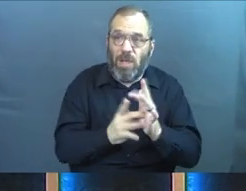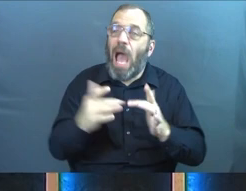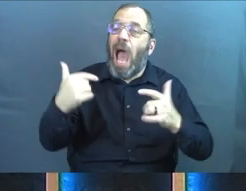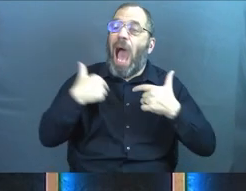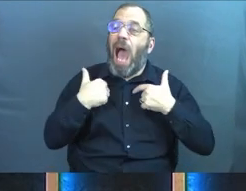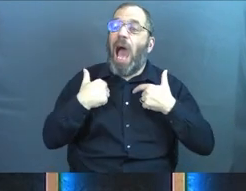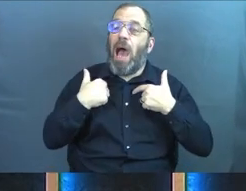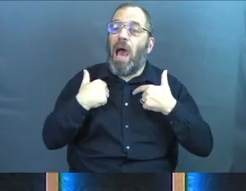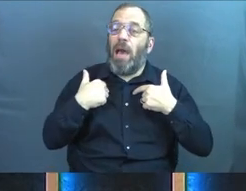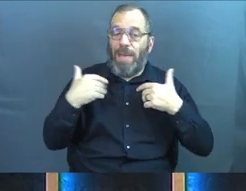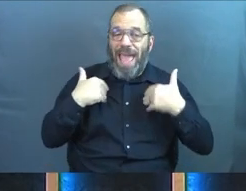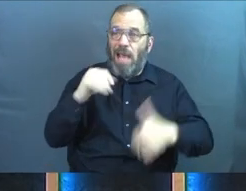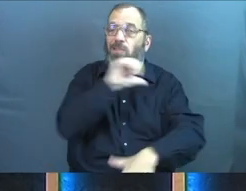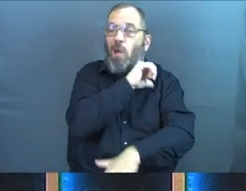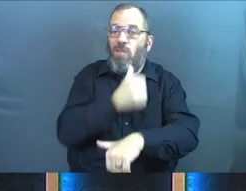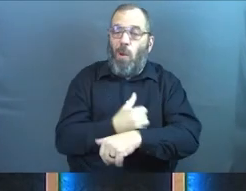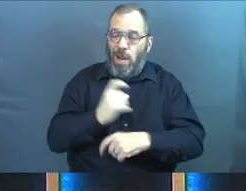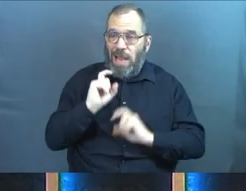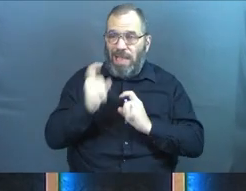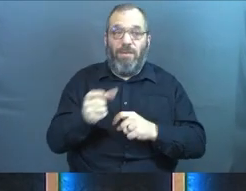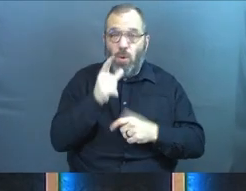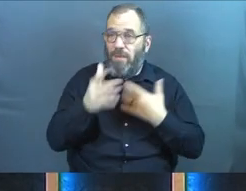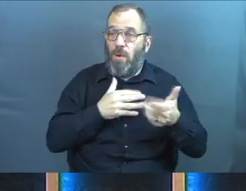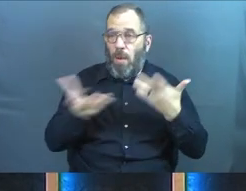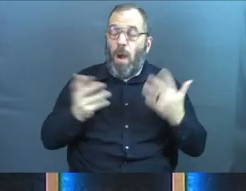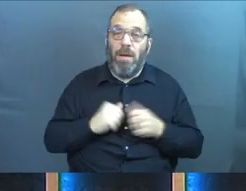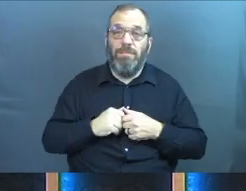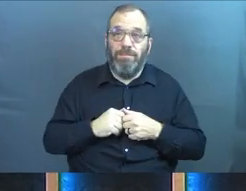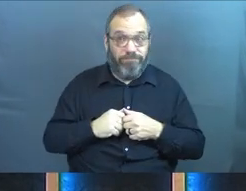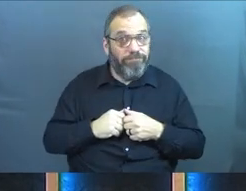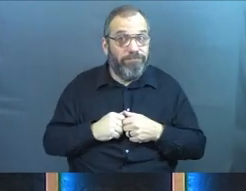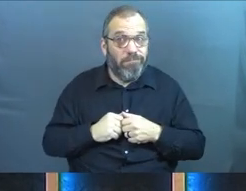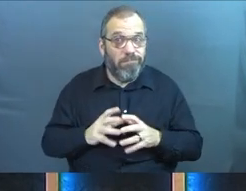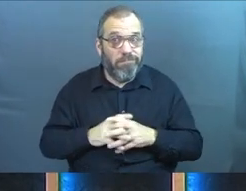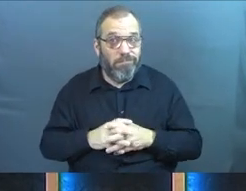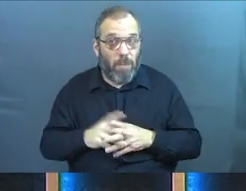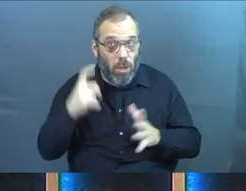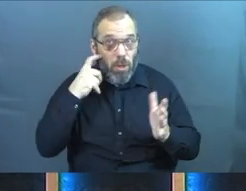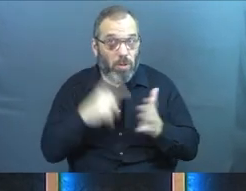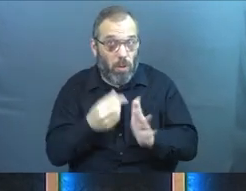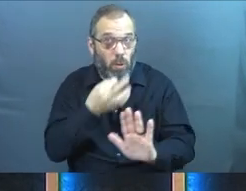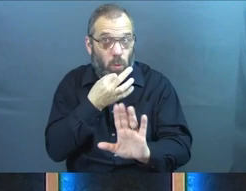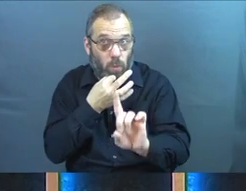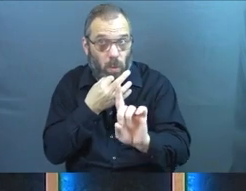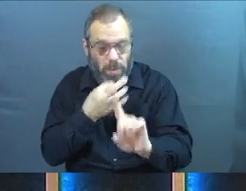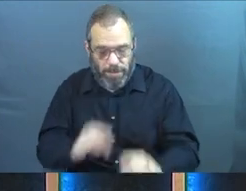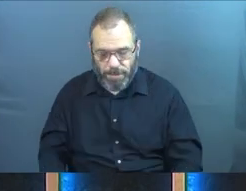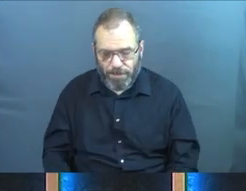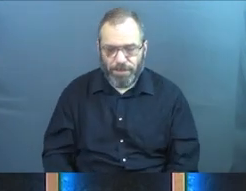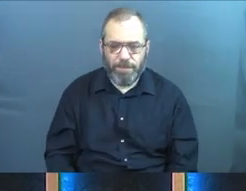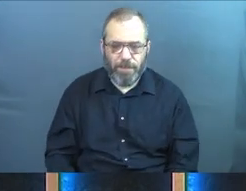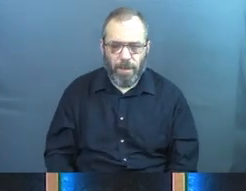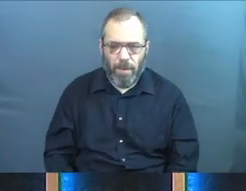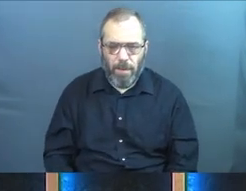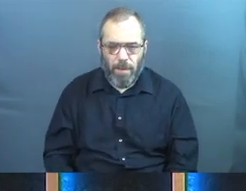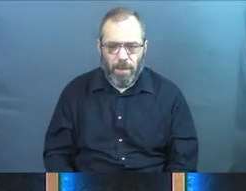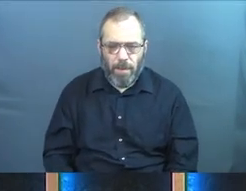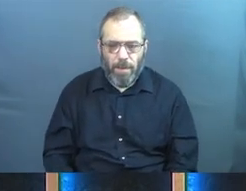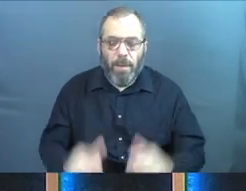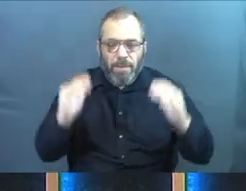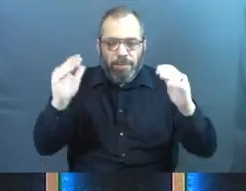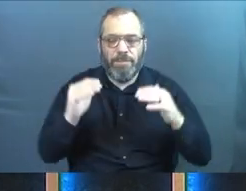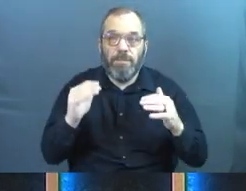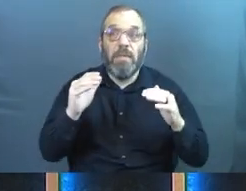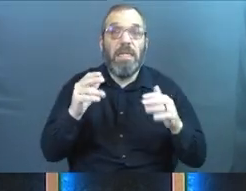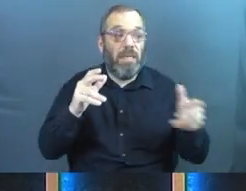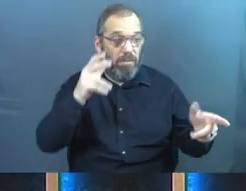I'm the one who has all authority, and I can give it to whoever I want to. You'll see that moment later. Okay, so next,